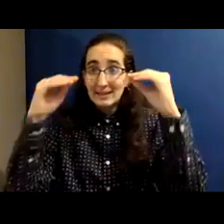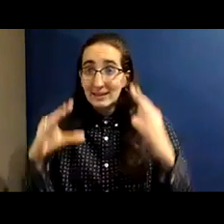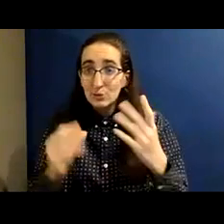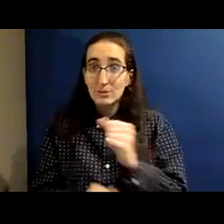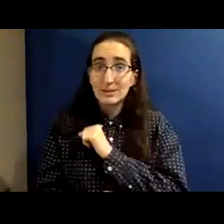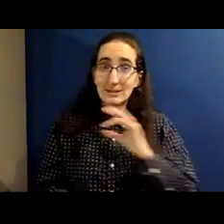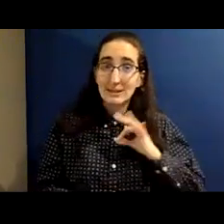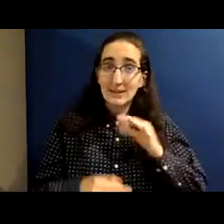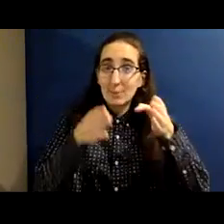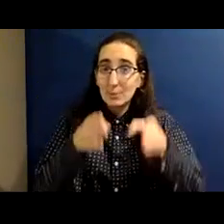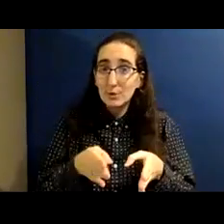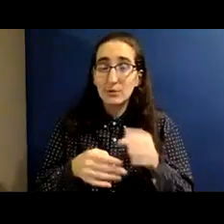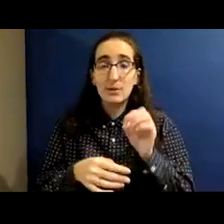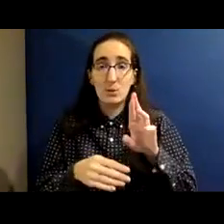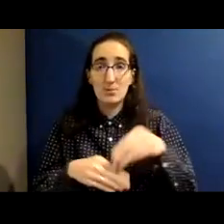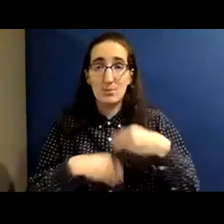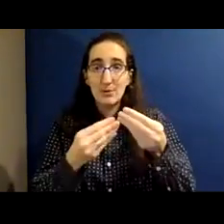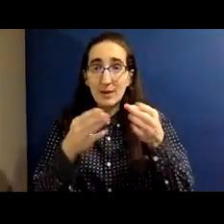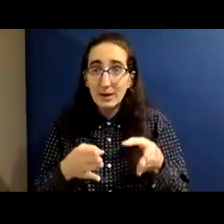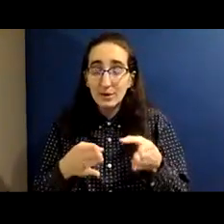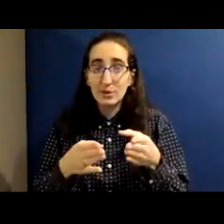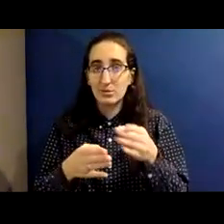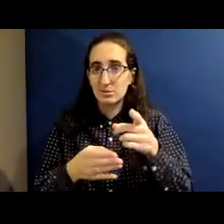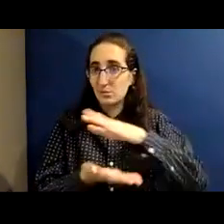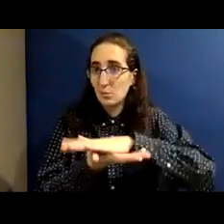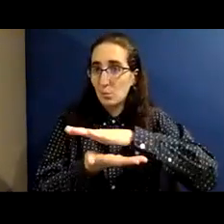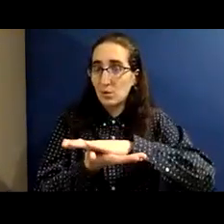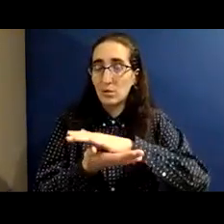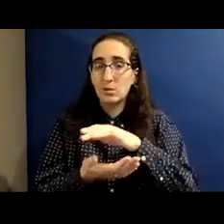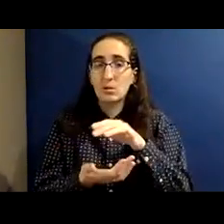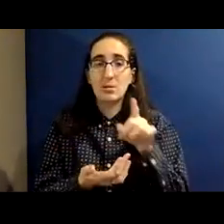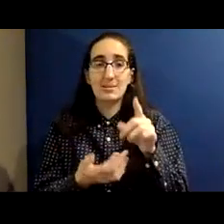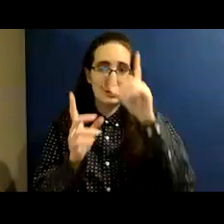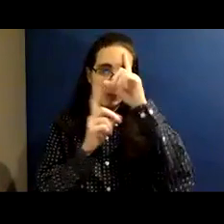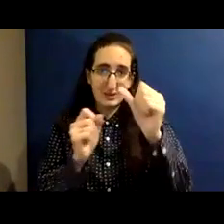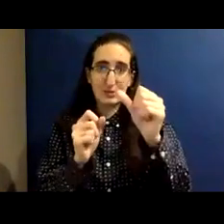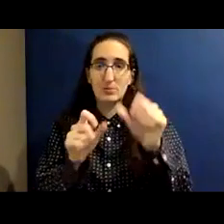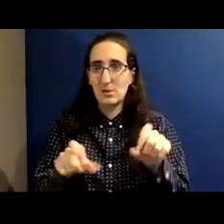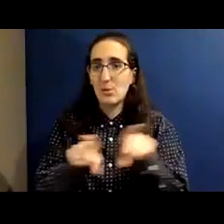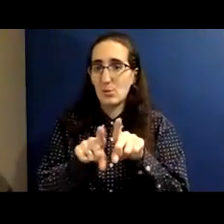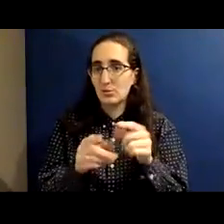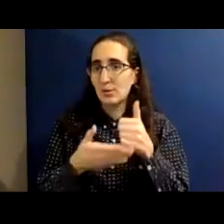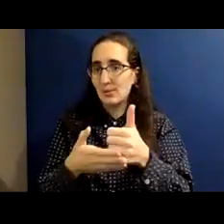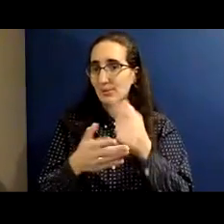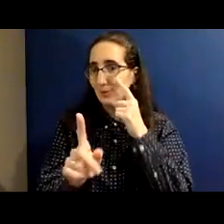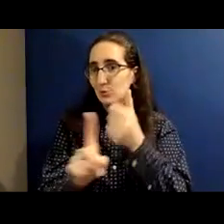staff person or a provider at a school, these strategies can also be helpful for